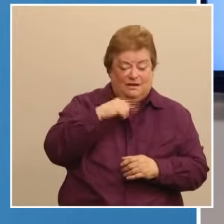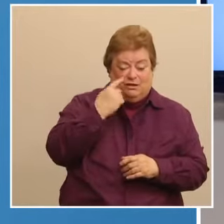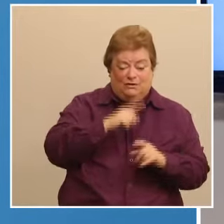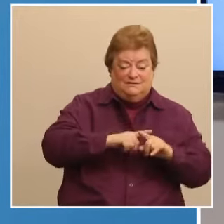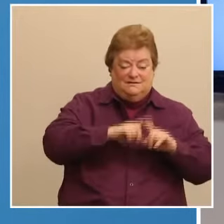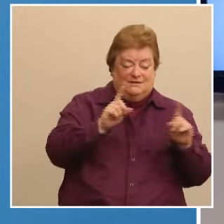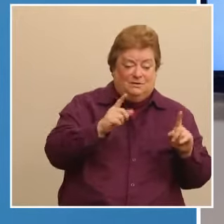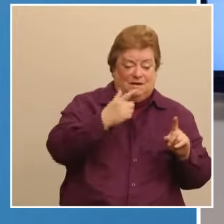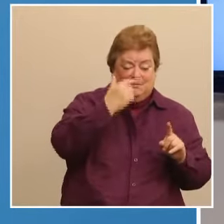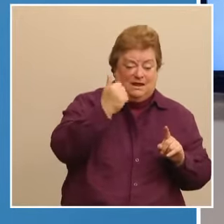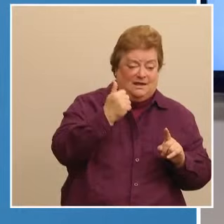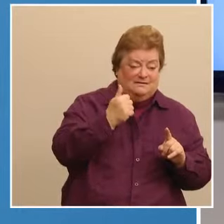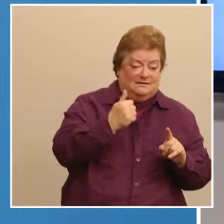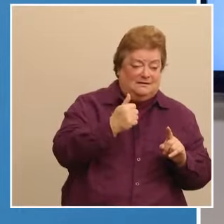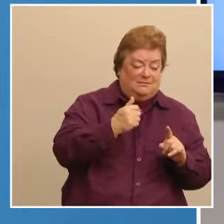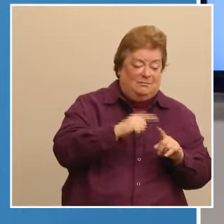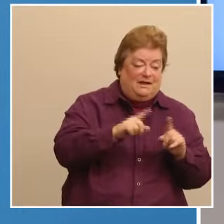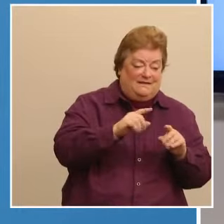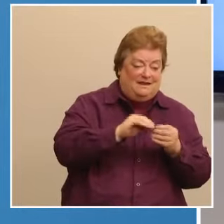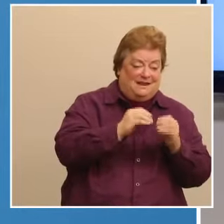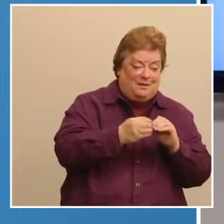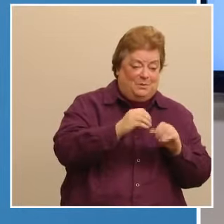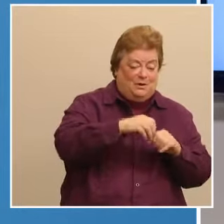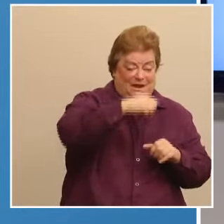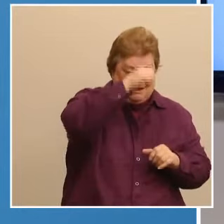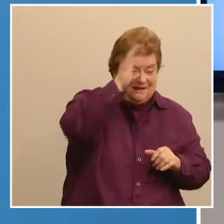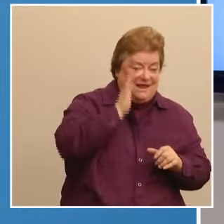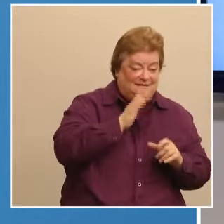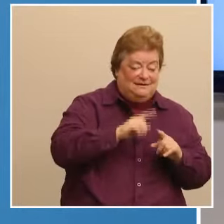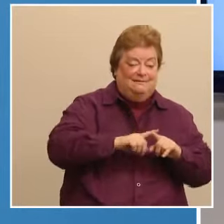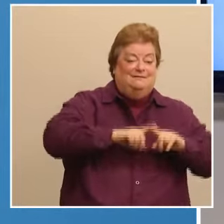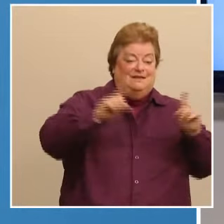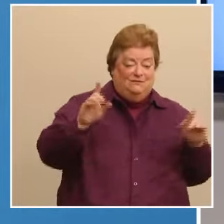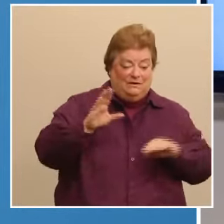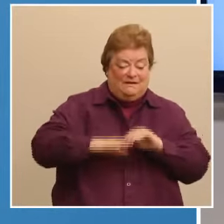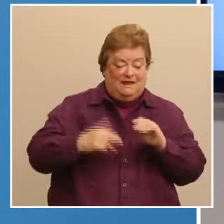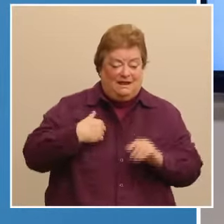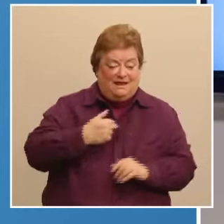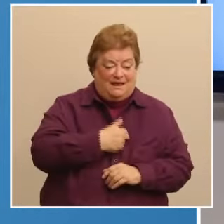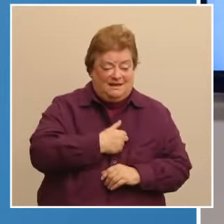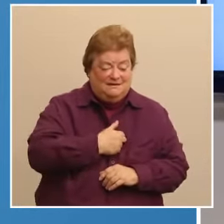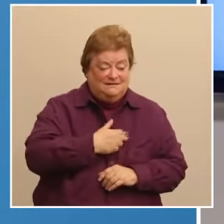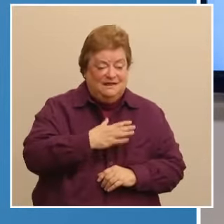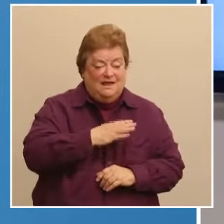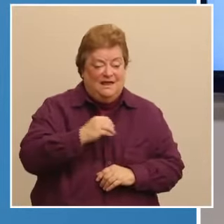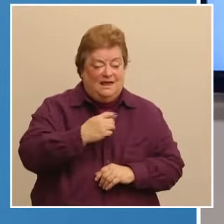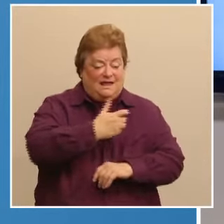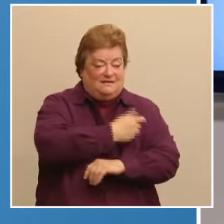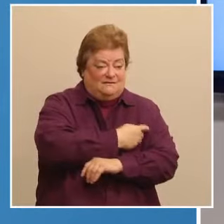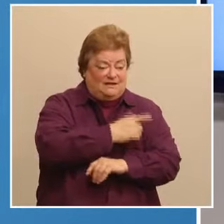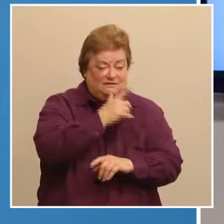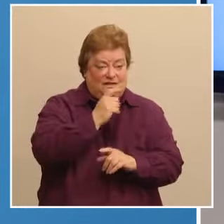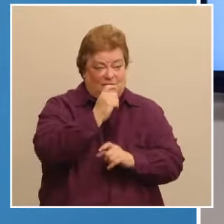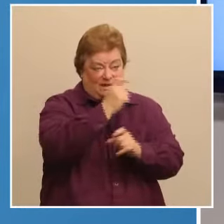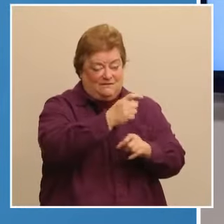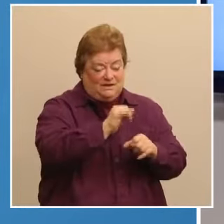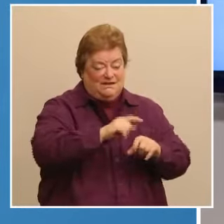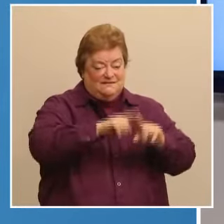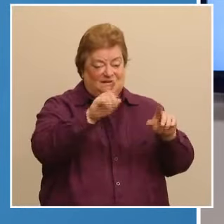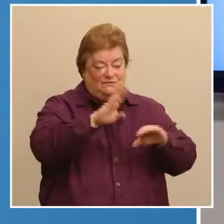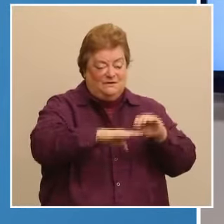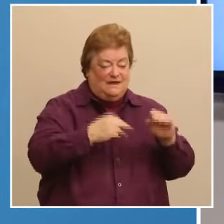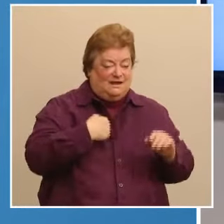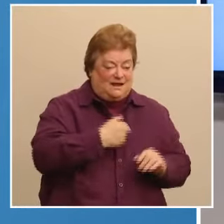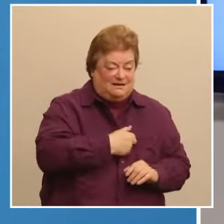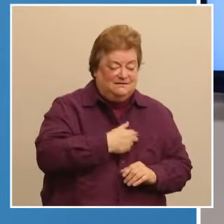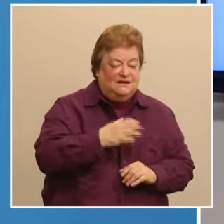the population in Alaska is tremendously different than us, and the vaccine that they're being allocated is different than us. So you